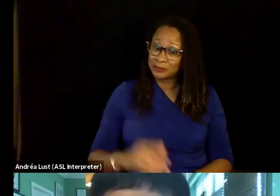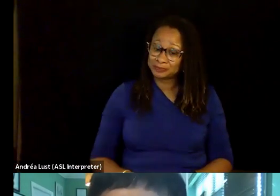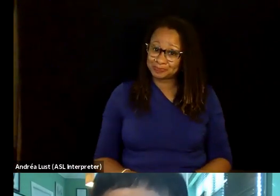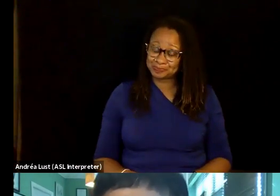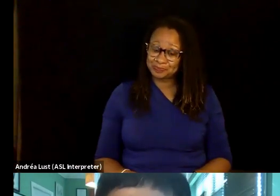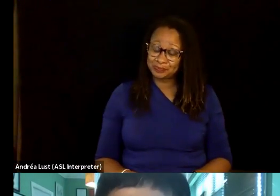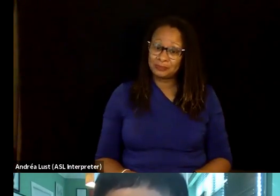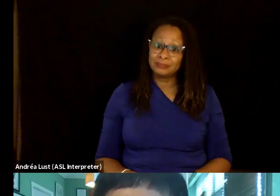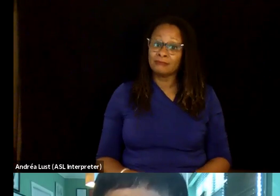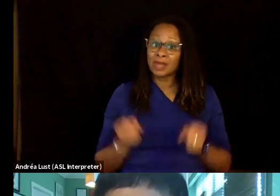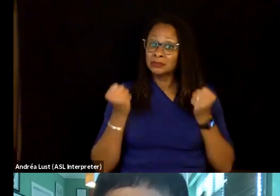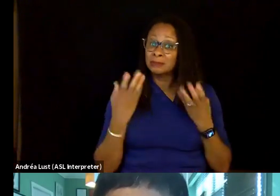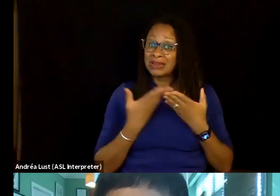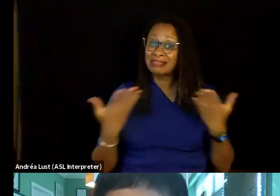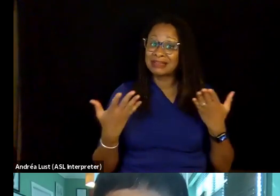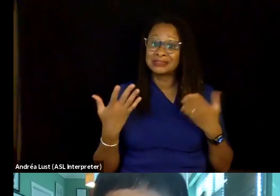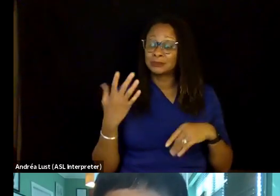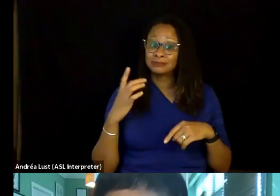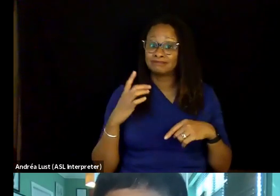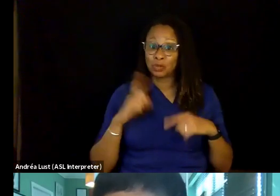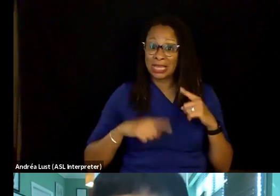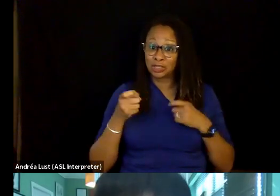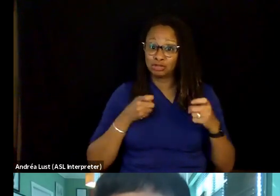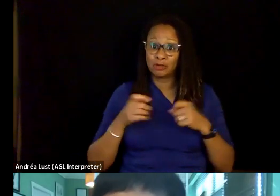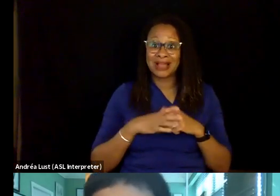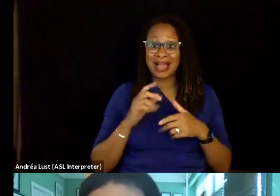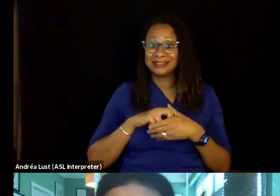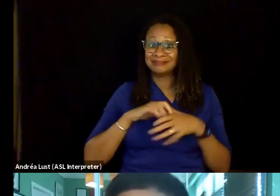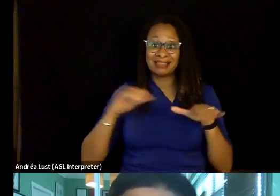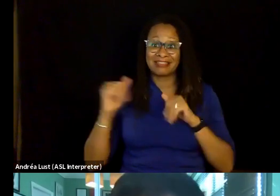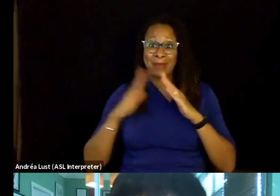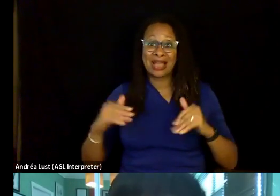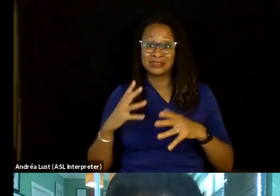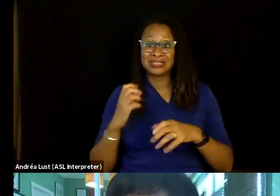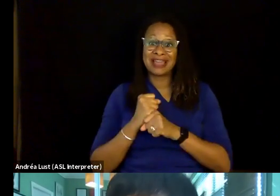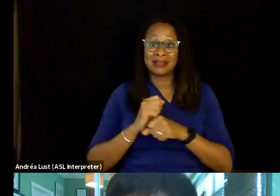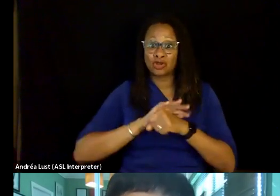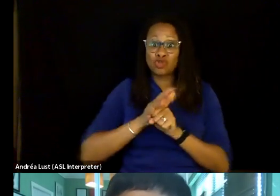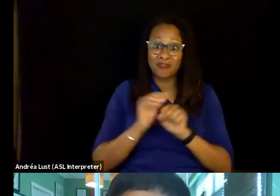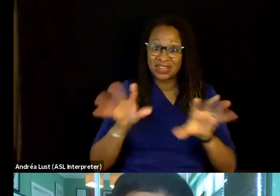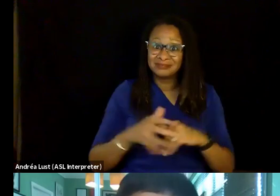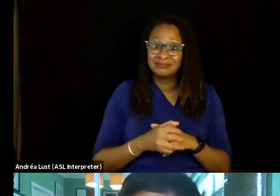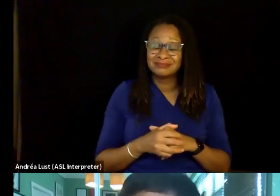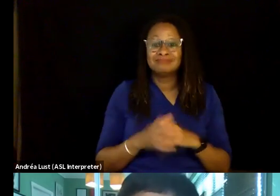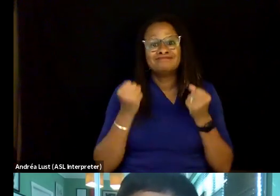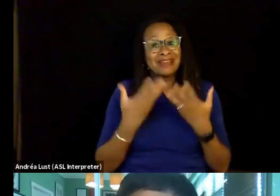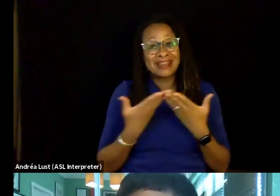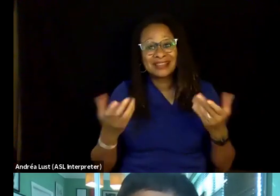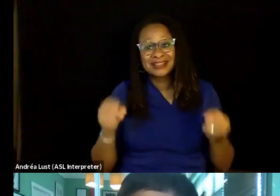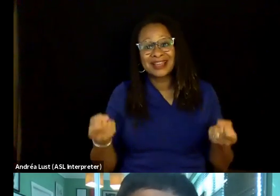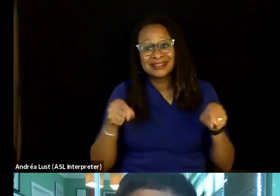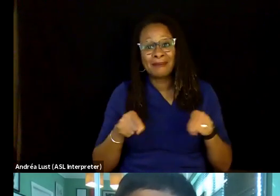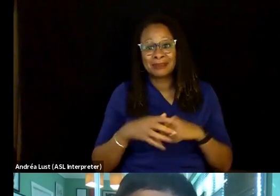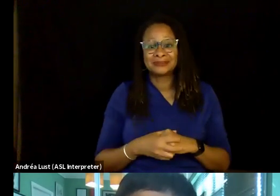things we don't control. I could step out and get COVID. I mean, you know, there's lots of things that could happen. So just, if I